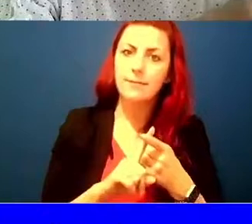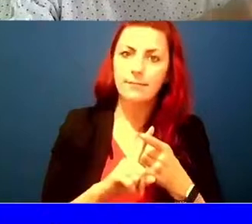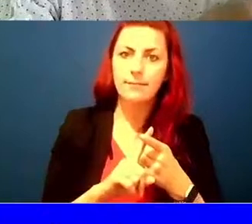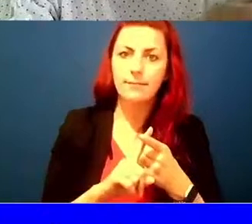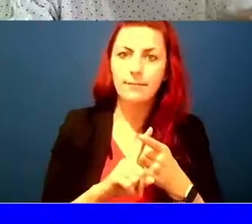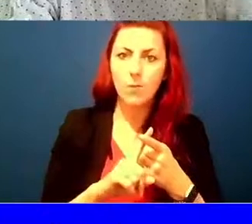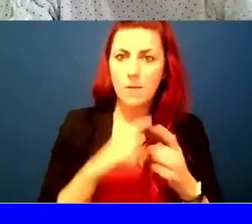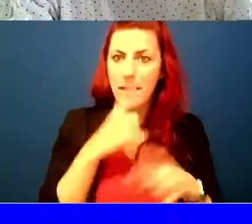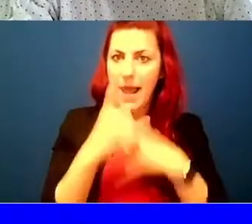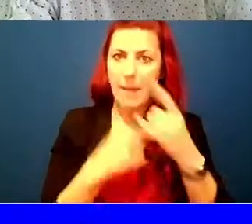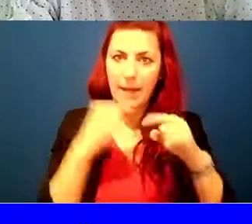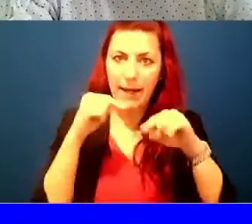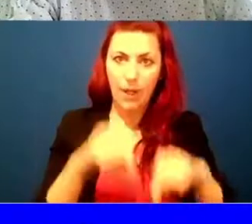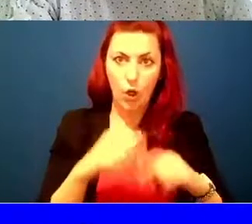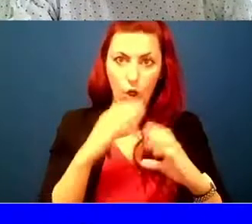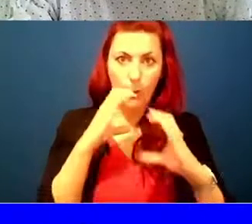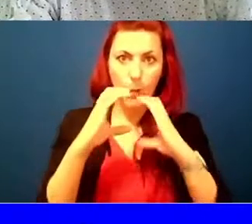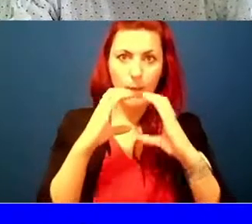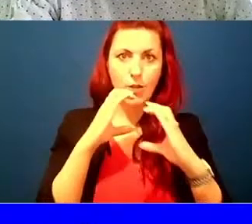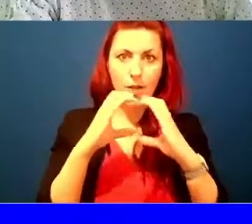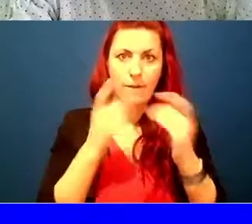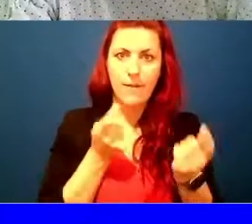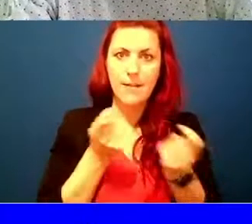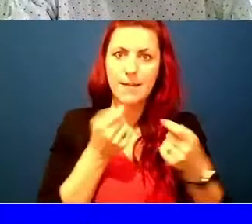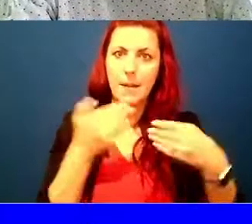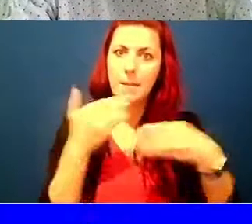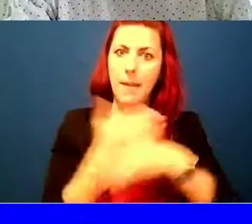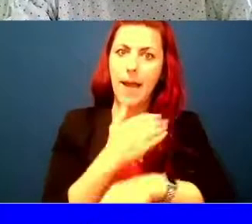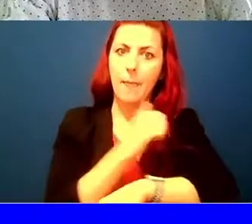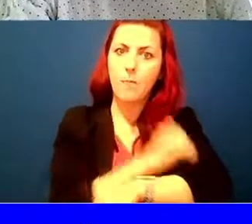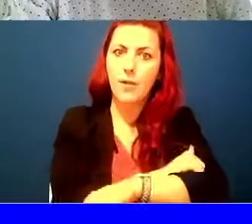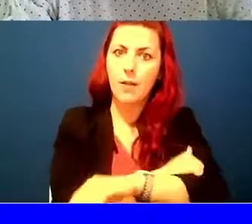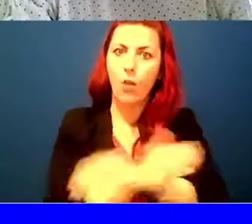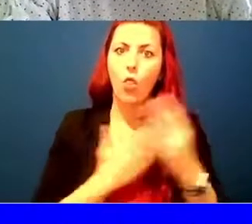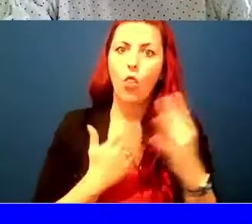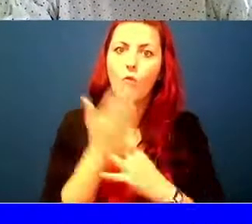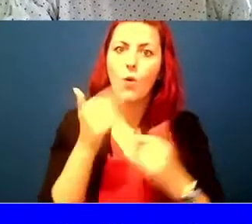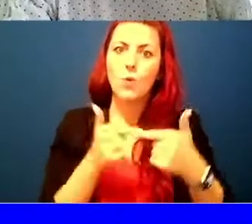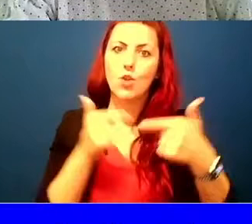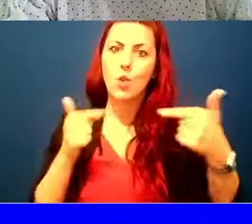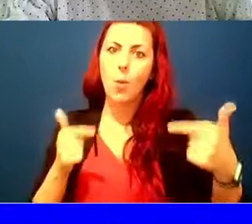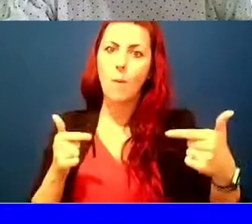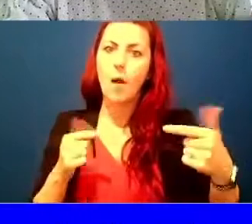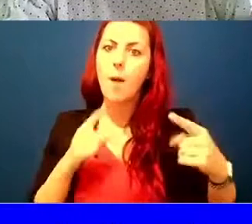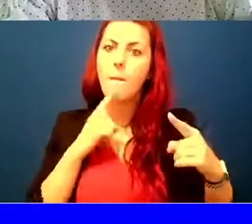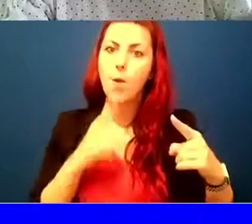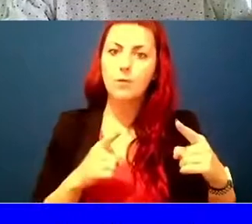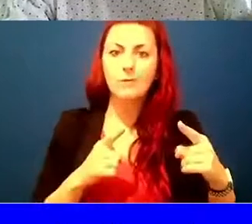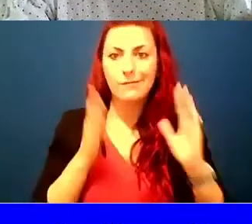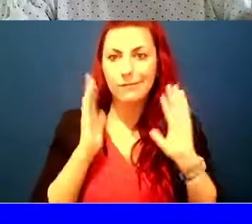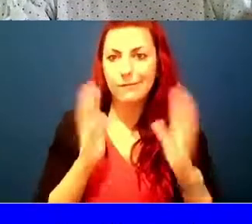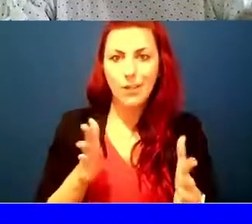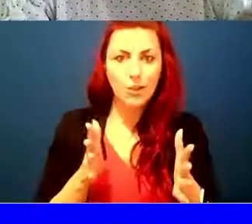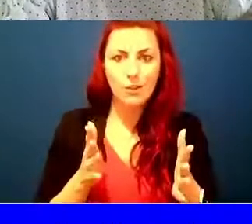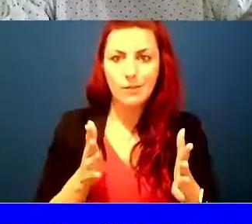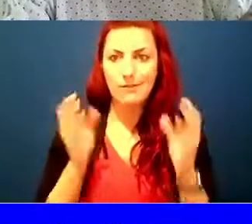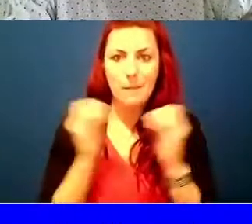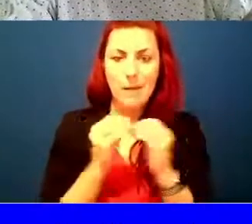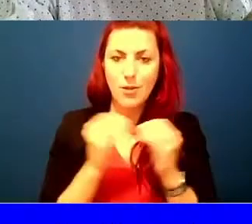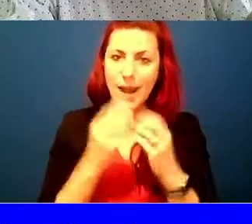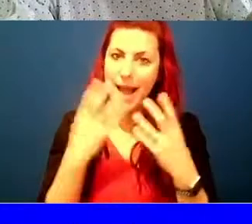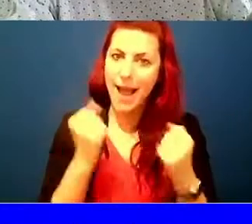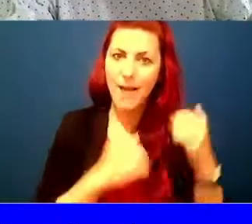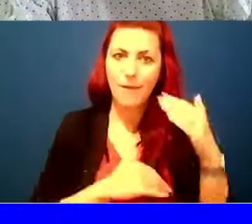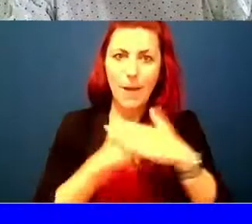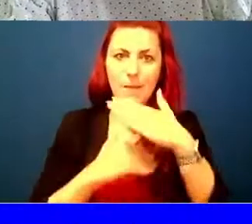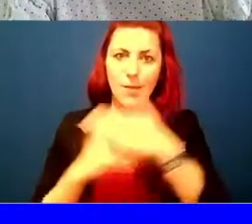happening here is communication has been facilitated by the prison via Zoom. But I think we've already described earlier that there are limitations with that form